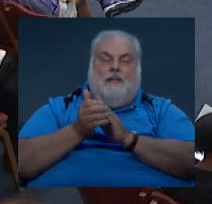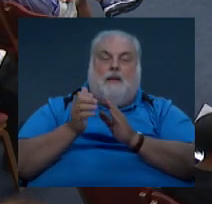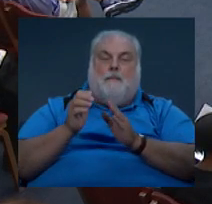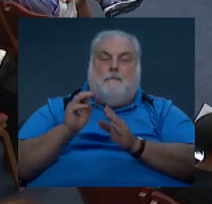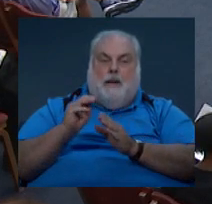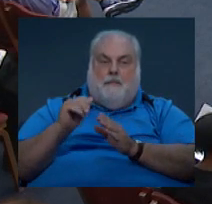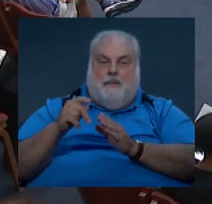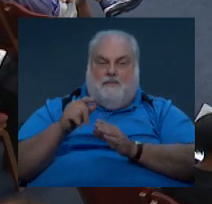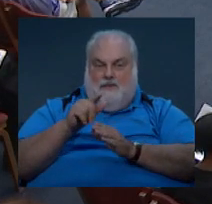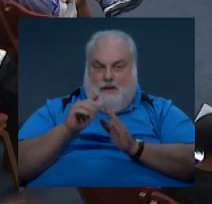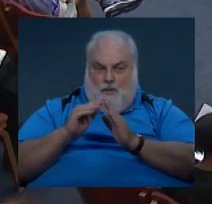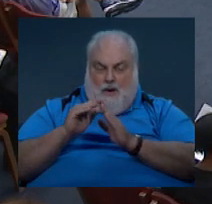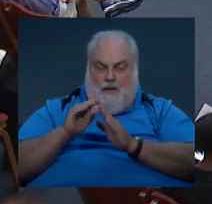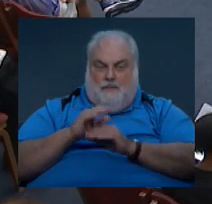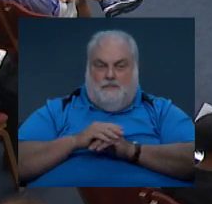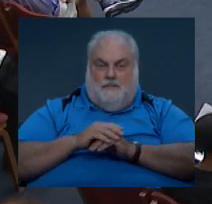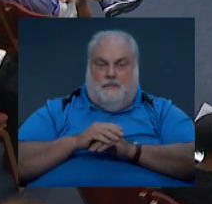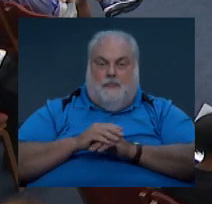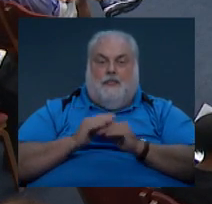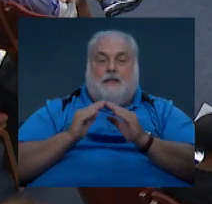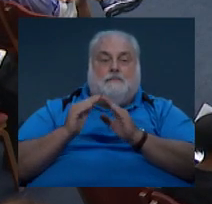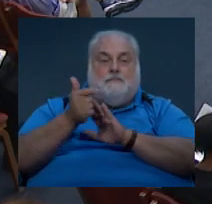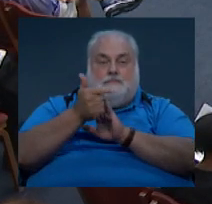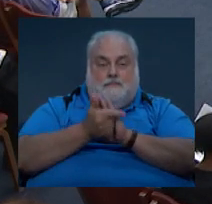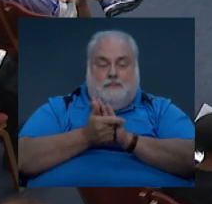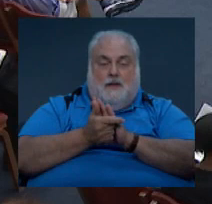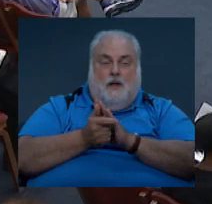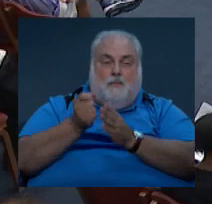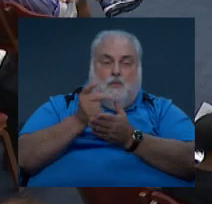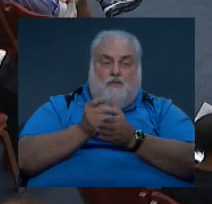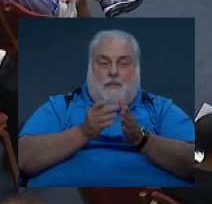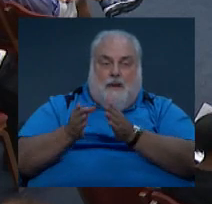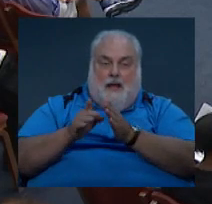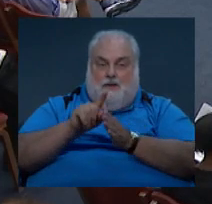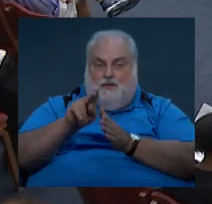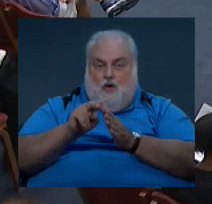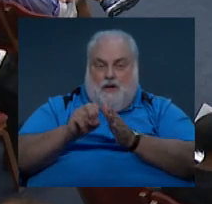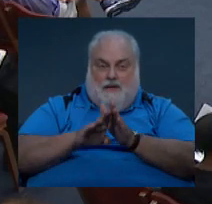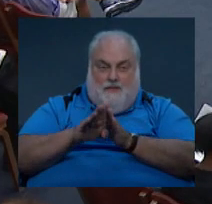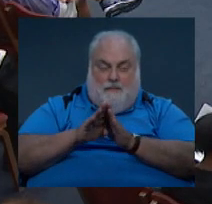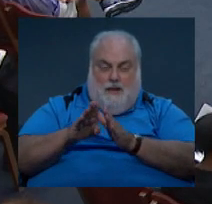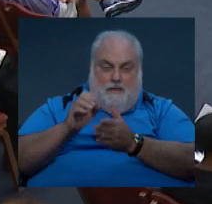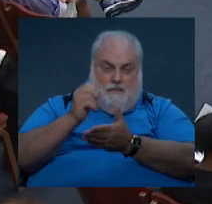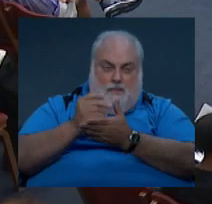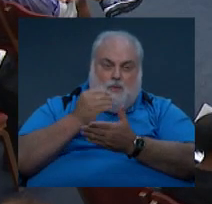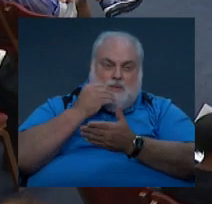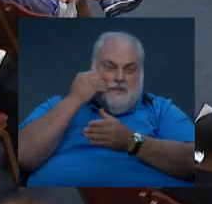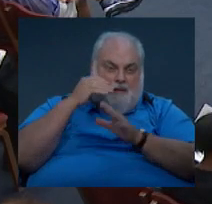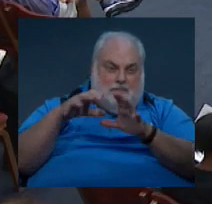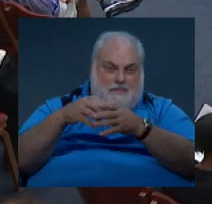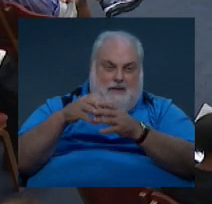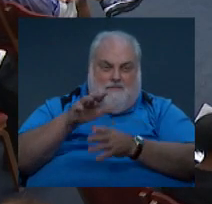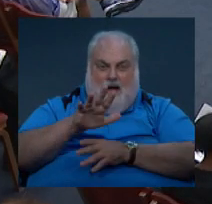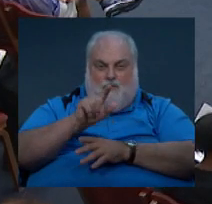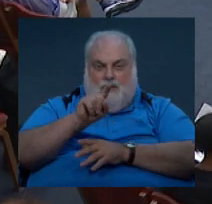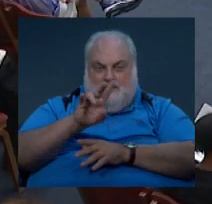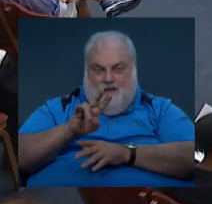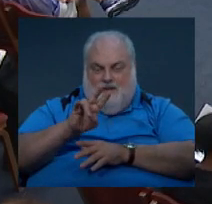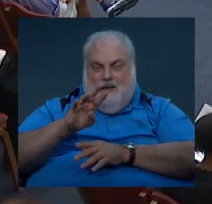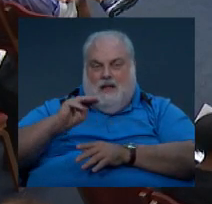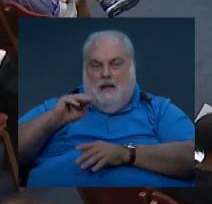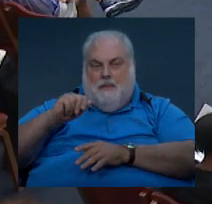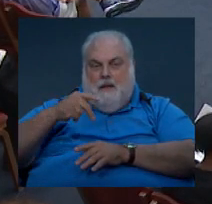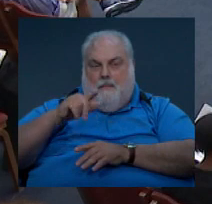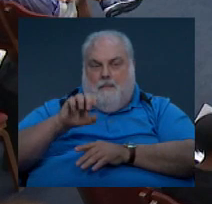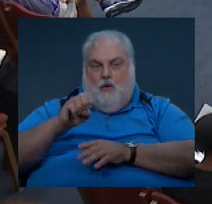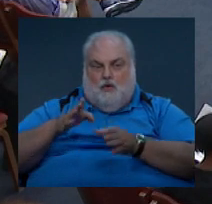Arkansas, and for the purposes, an ordinance to approve a plan zoning development, establish a planned residential district titled 517 Maple Street, short